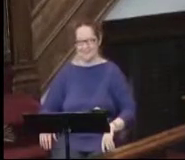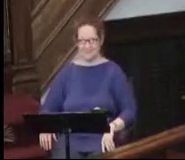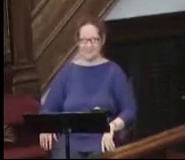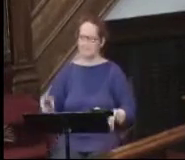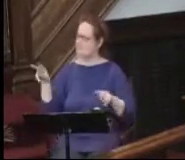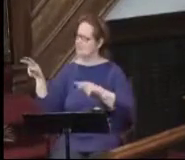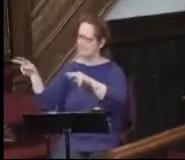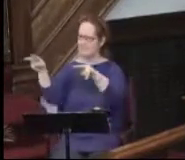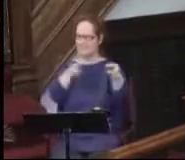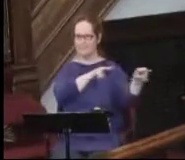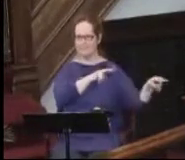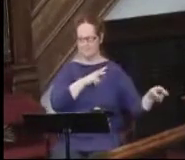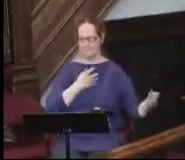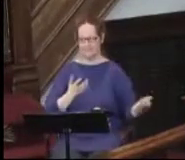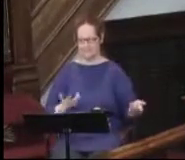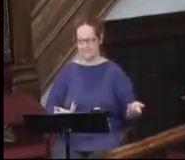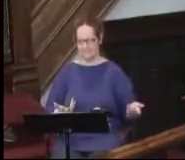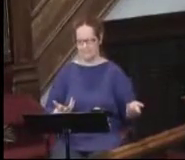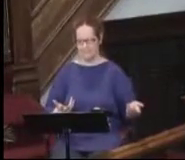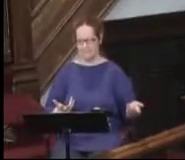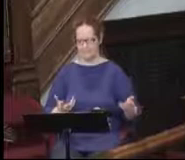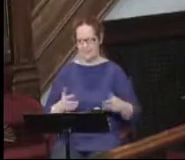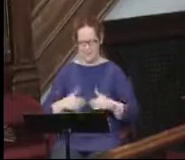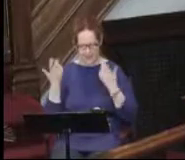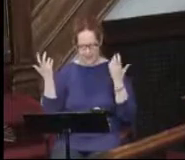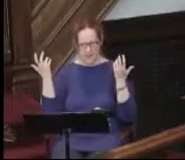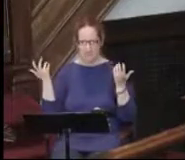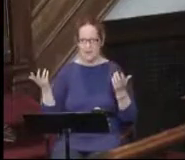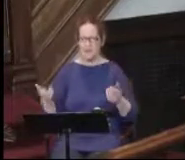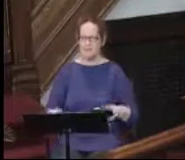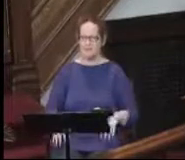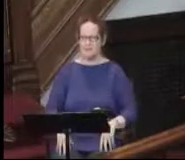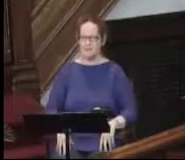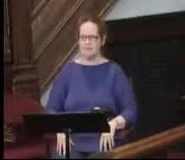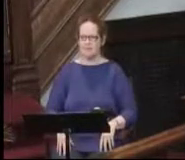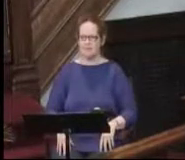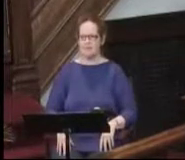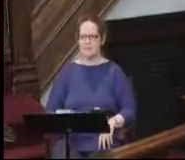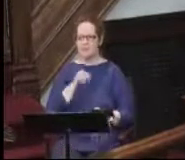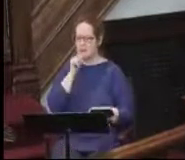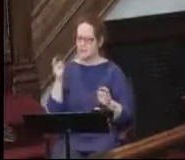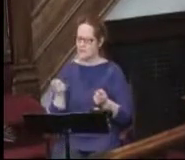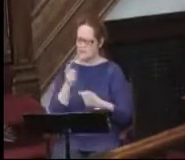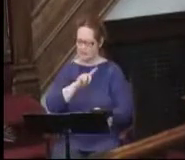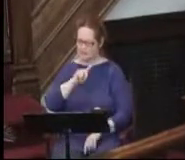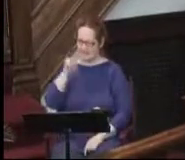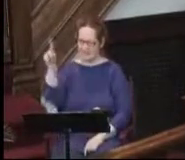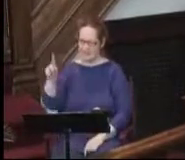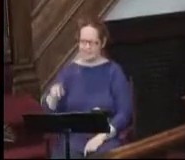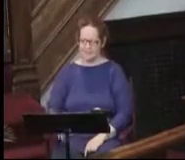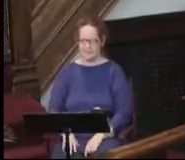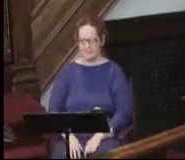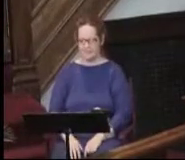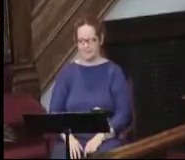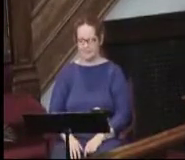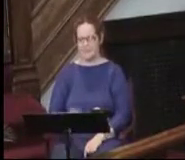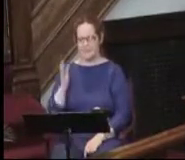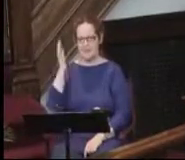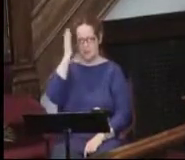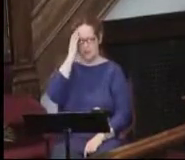Look around you and get angry, but sin not. And you